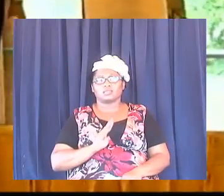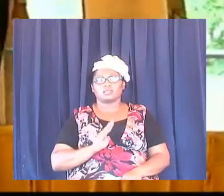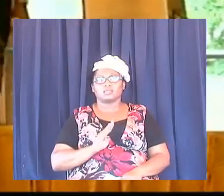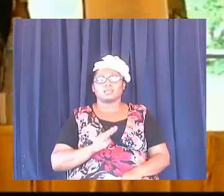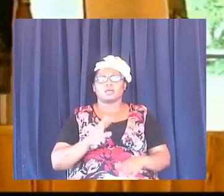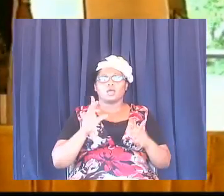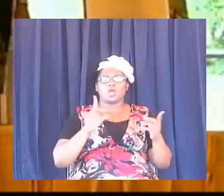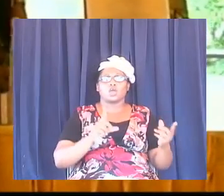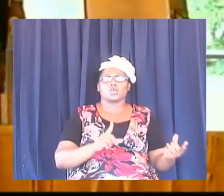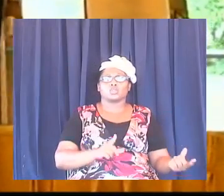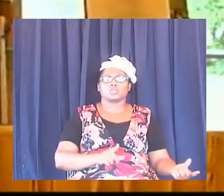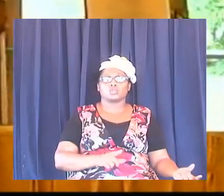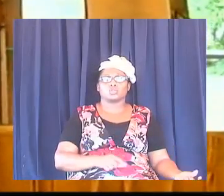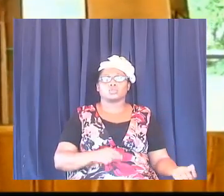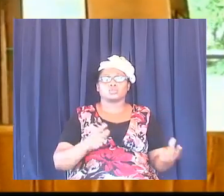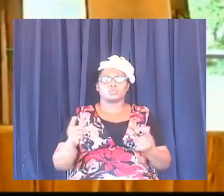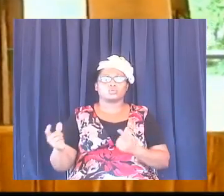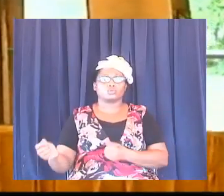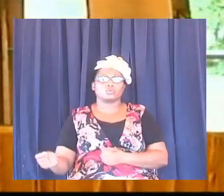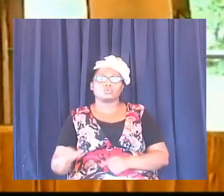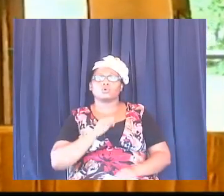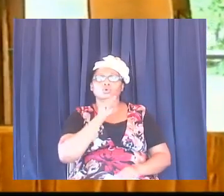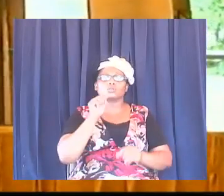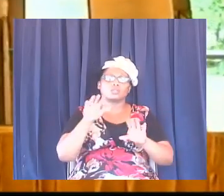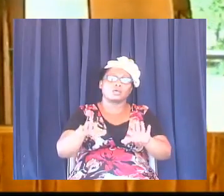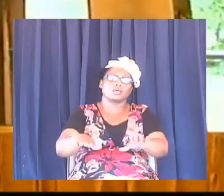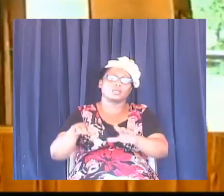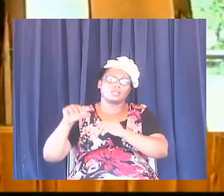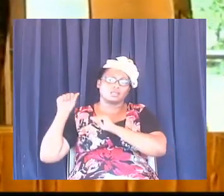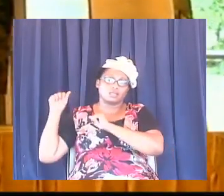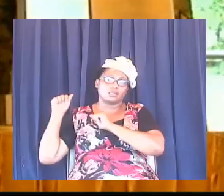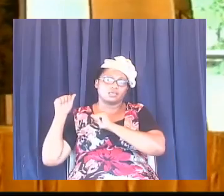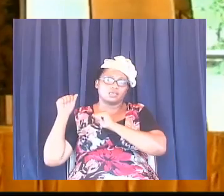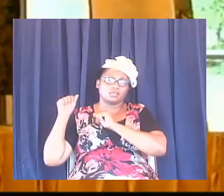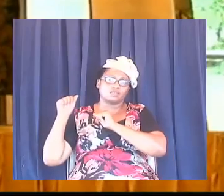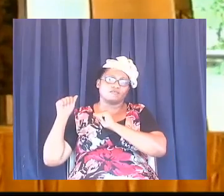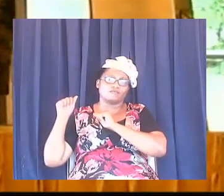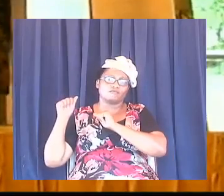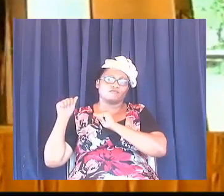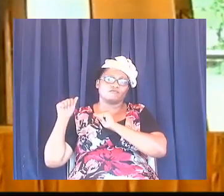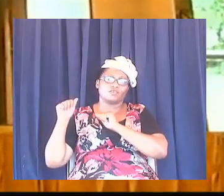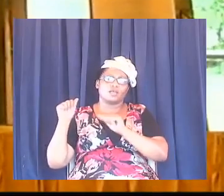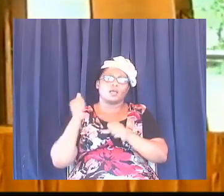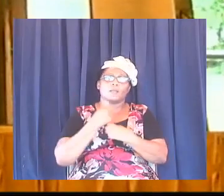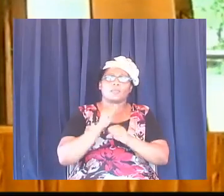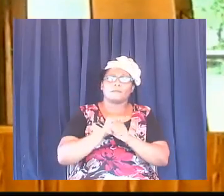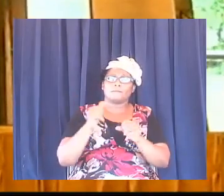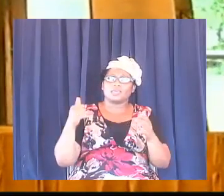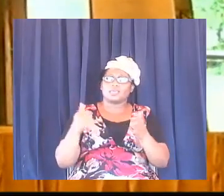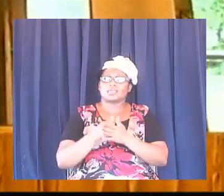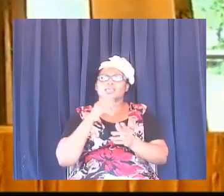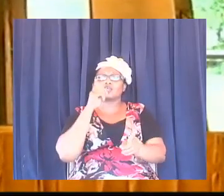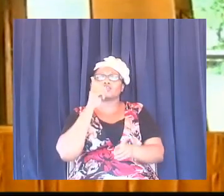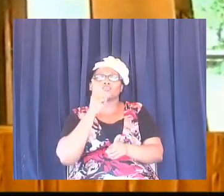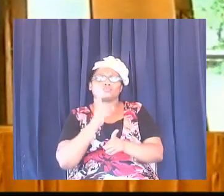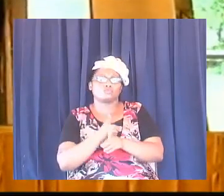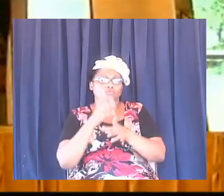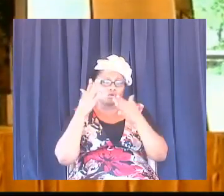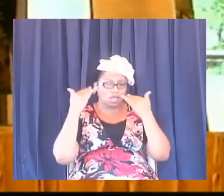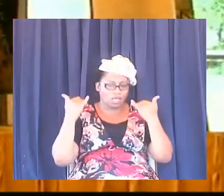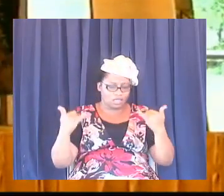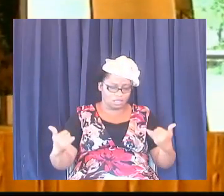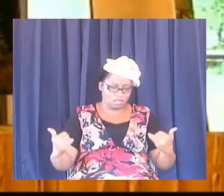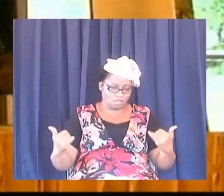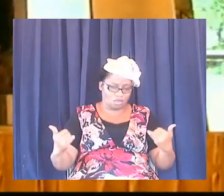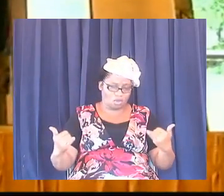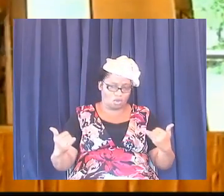regret. Make it right now. If you come, we'll reach out, we'll pray for you. We have enough space